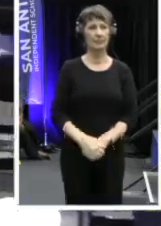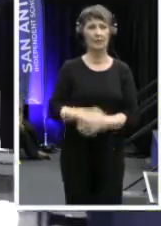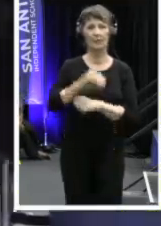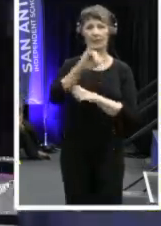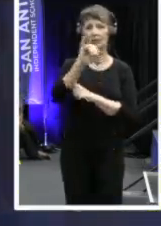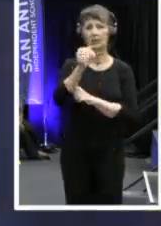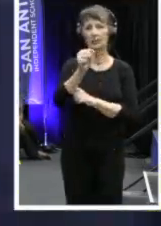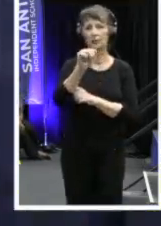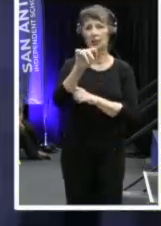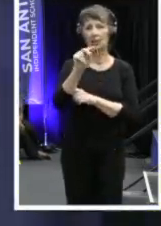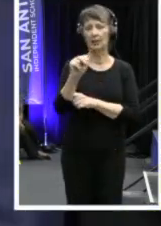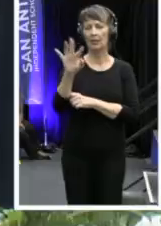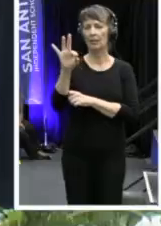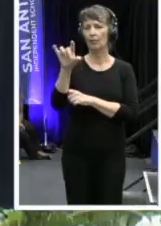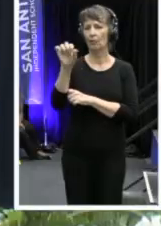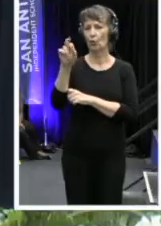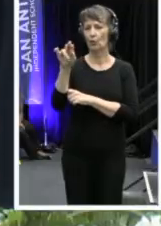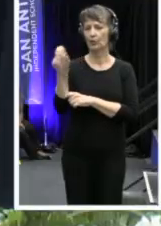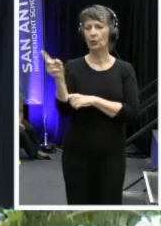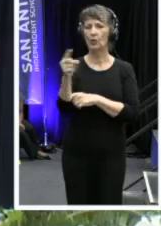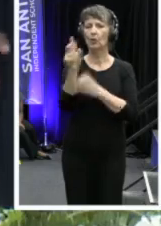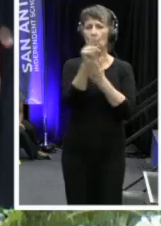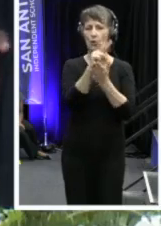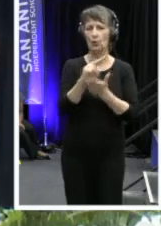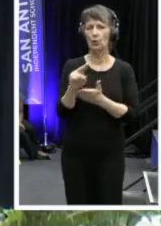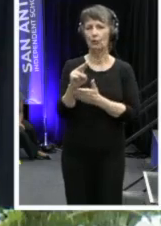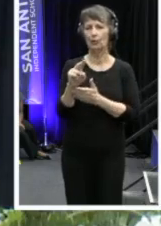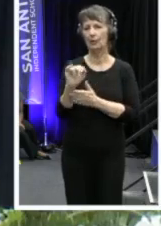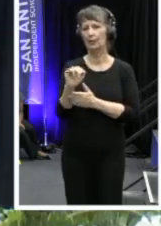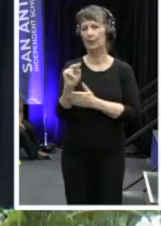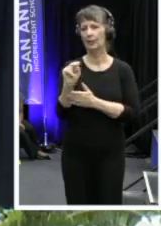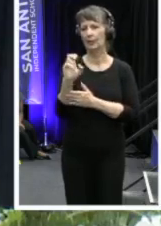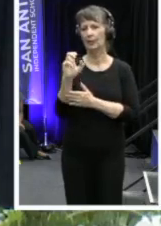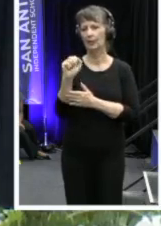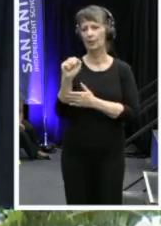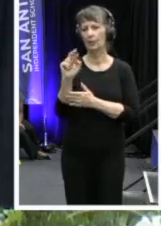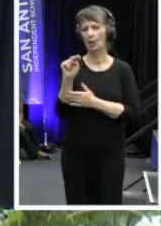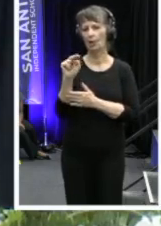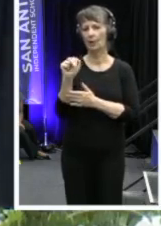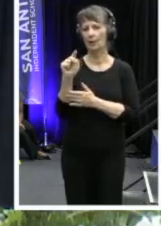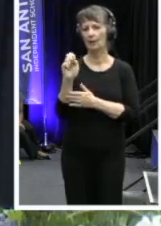Jaden Ivan Flores will be attending University of the Incarnate Word.